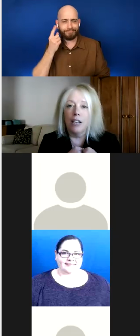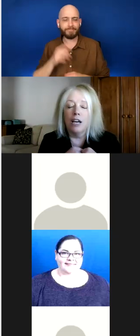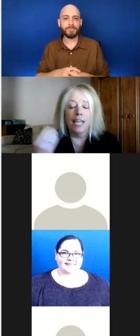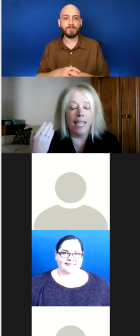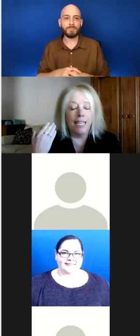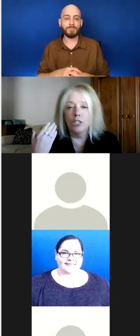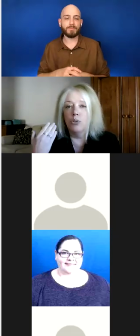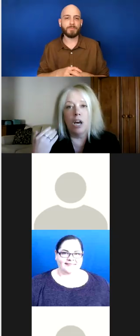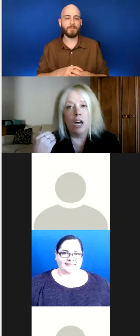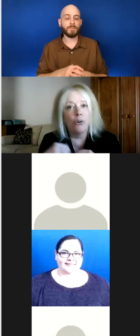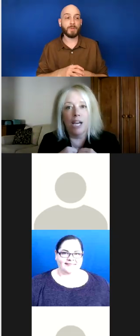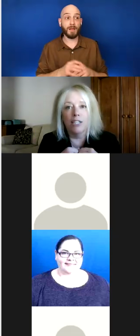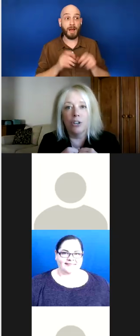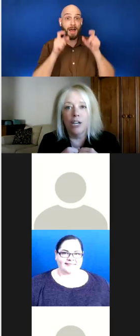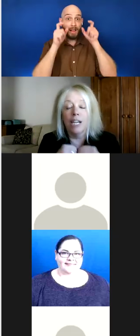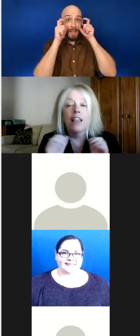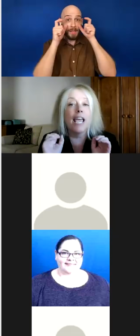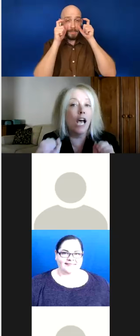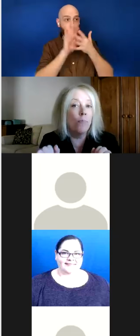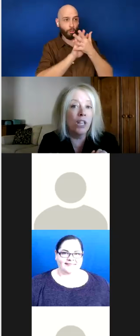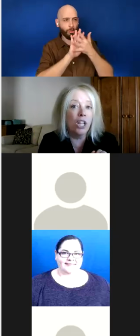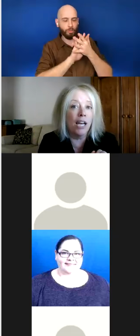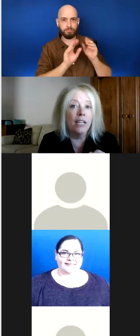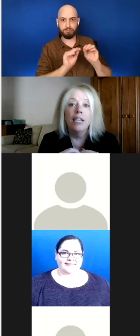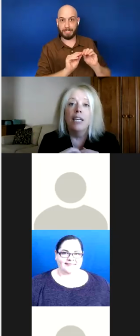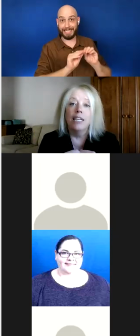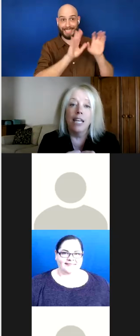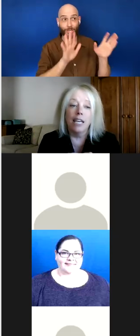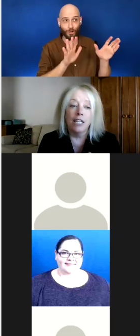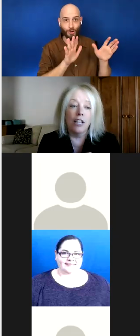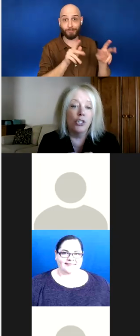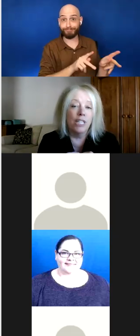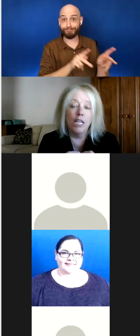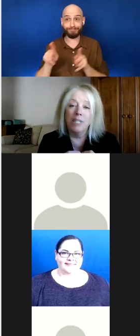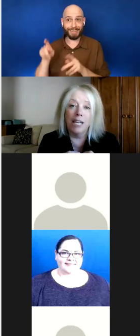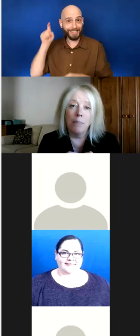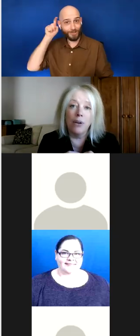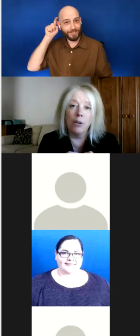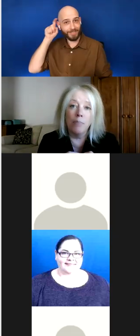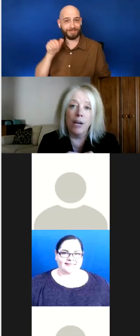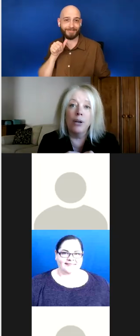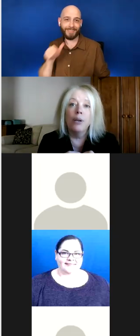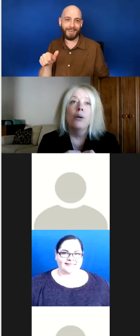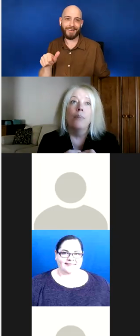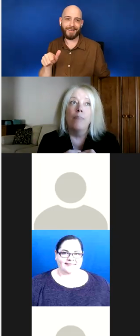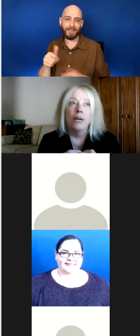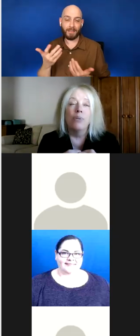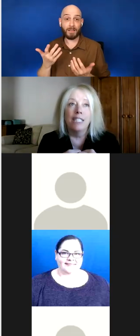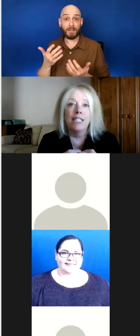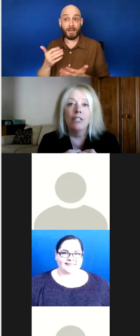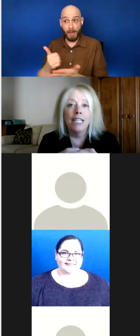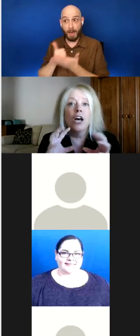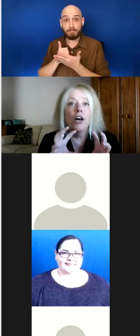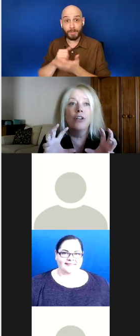hearing aids do not correct our hearing. They help a lot, and technology keeps getting better and better, but